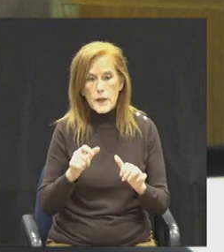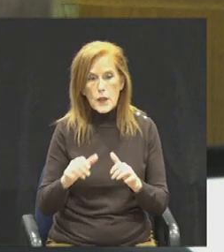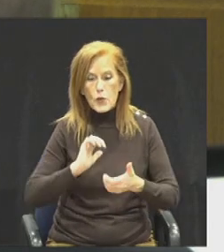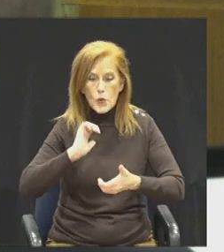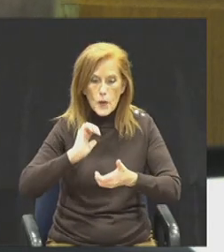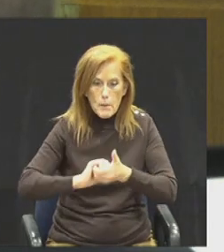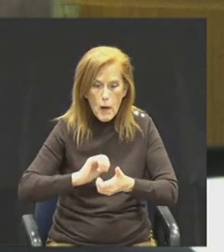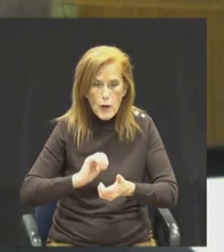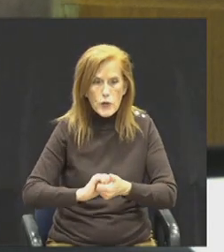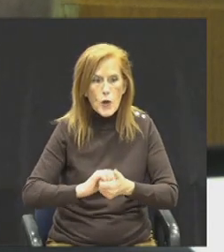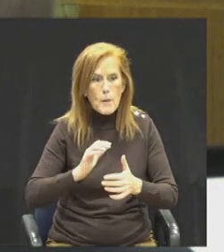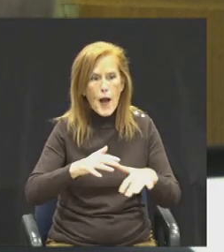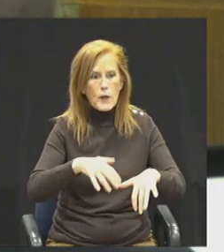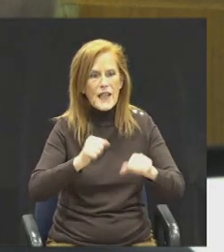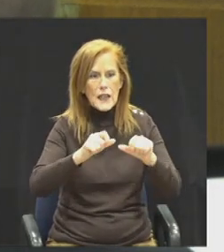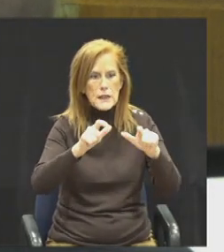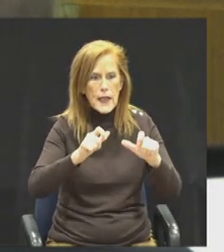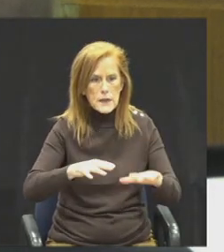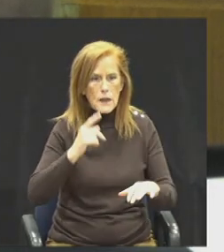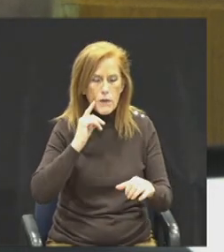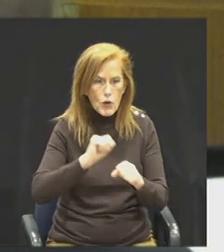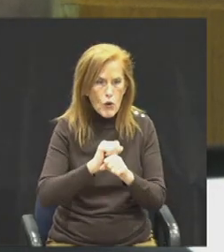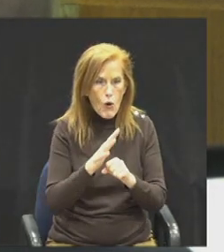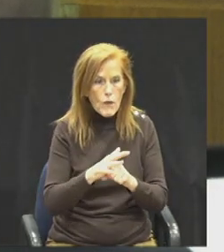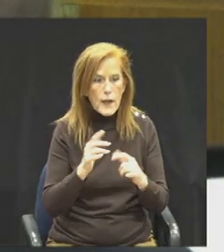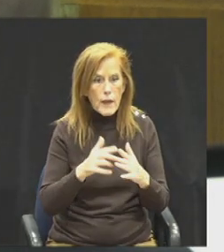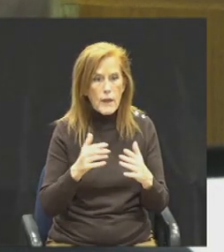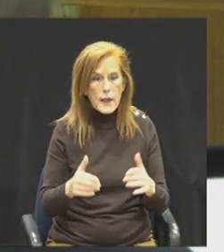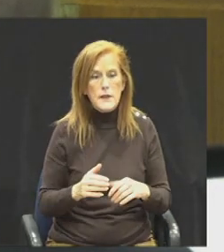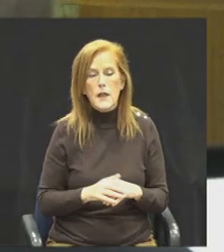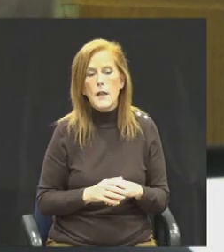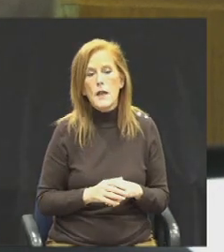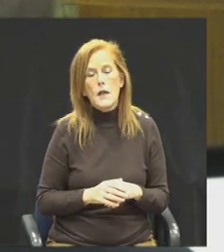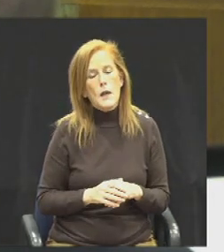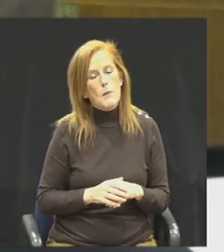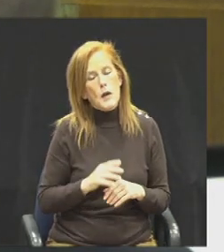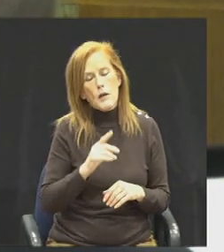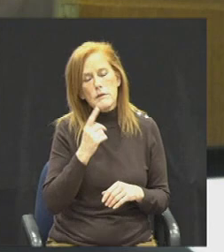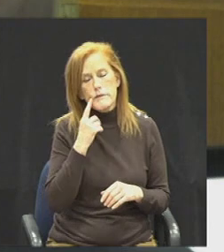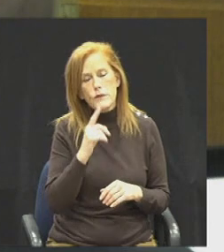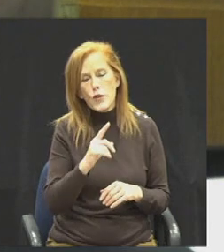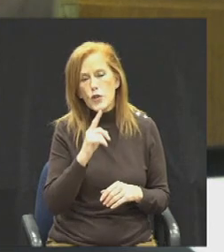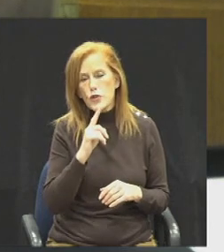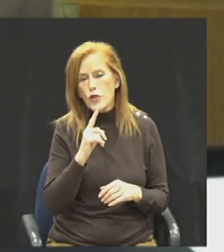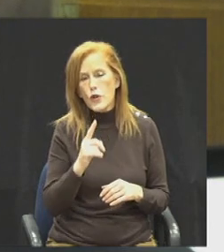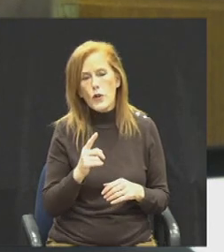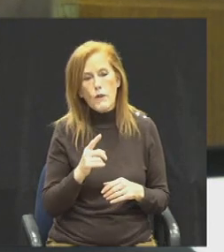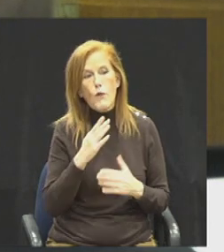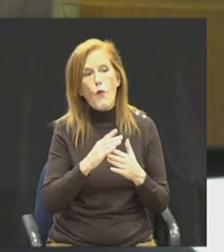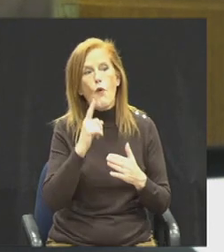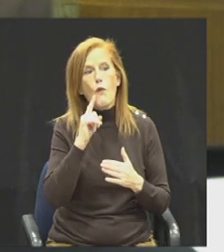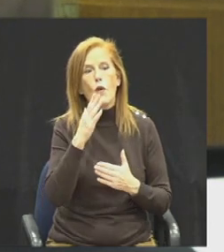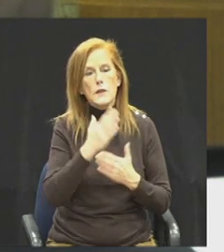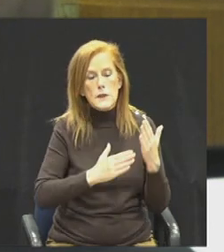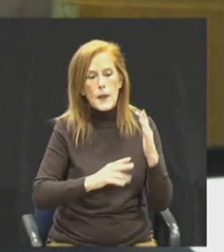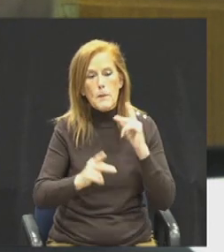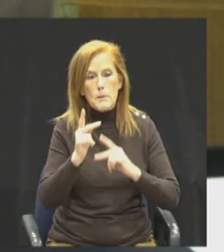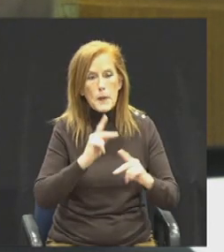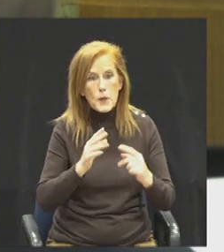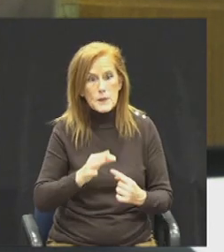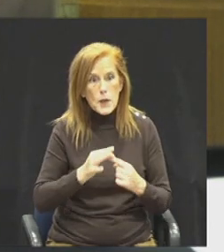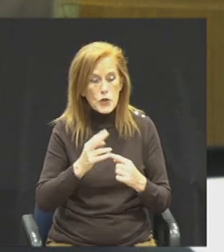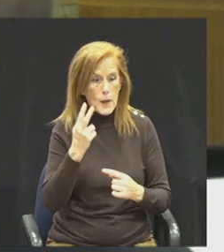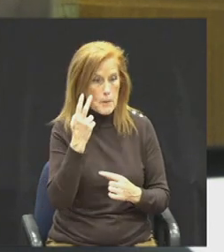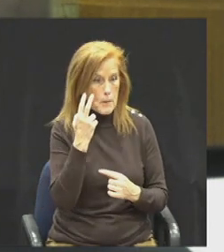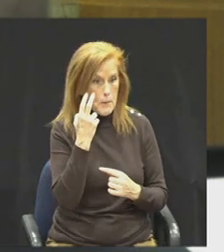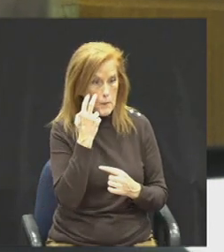about testing and everything. And still, things really, really fell through the cracks for people who are blind and visually impaired, because